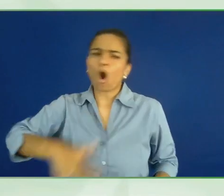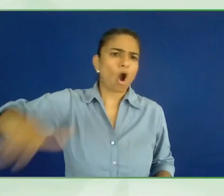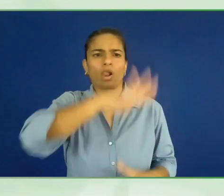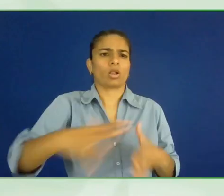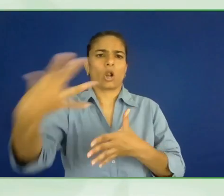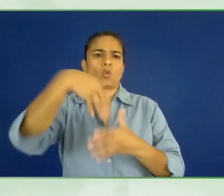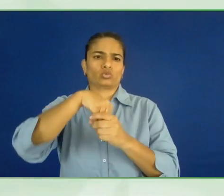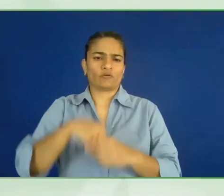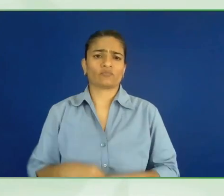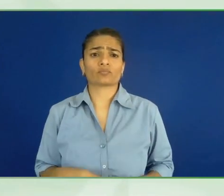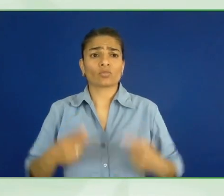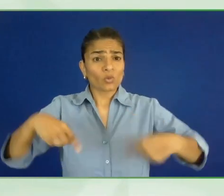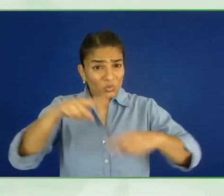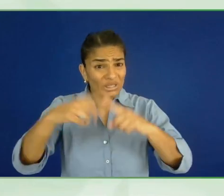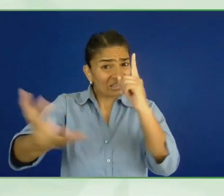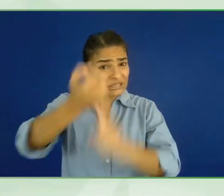for.